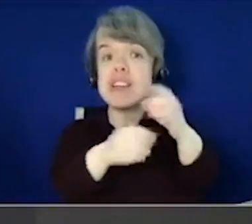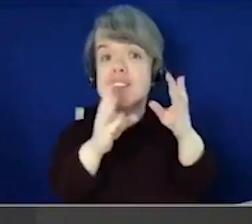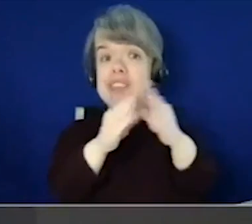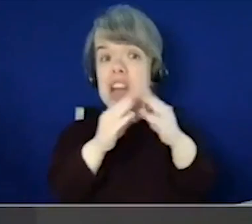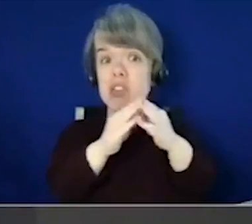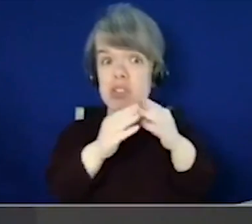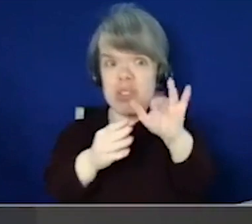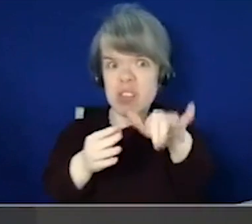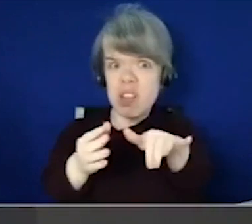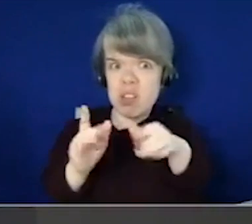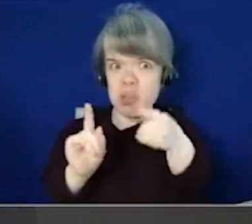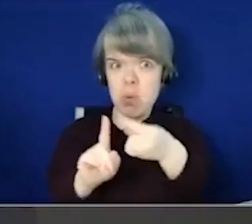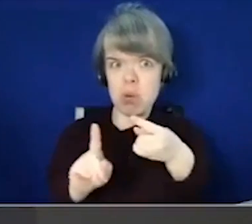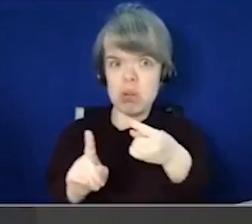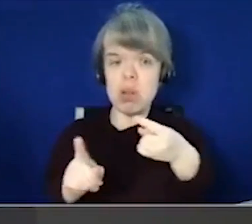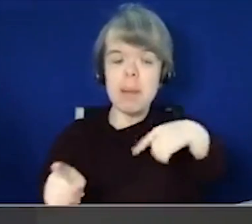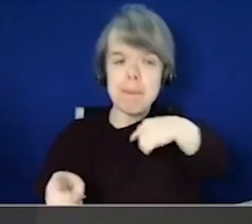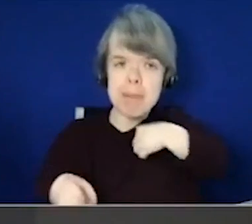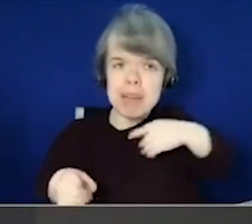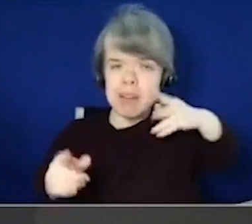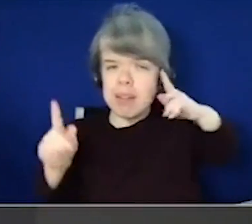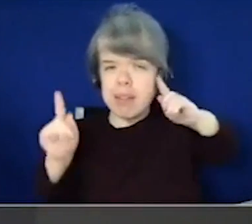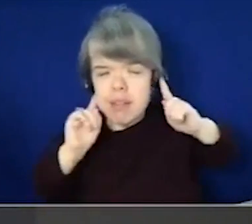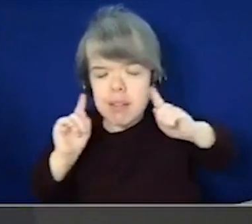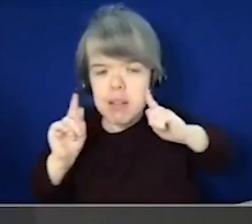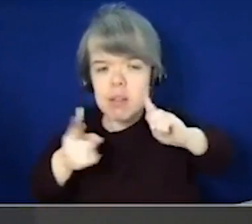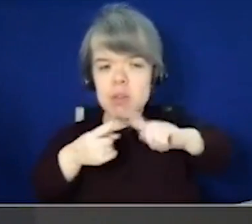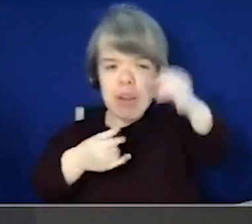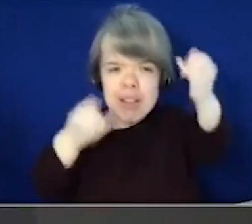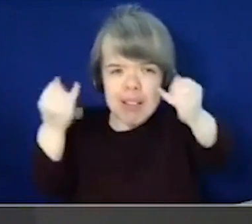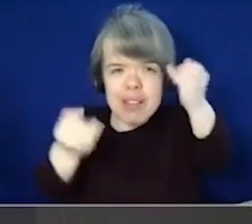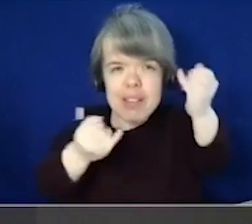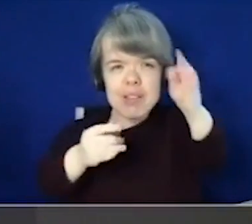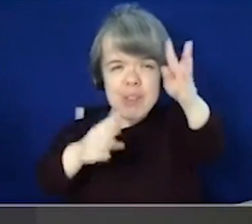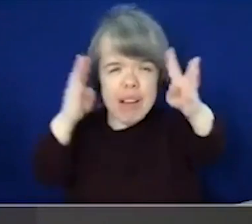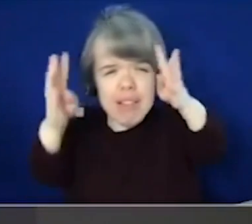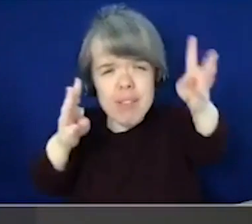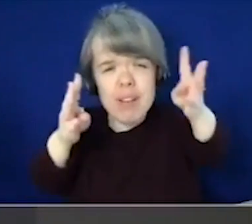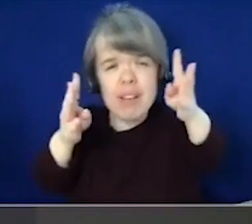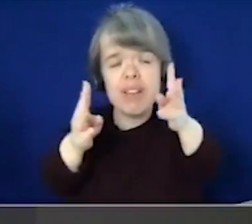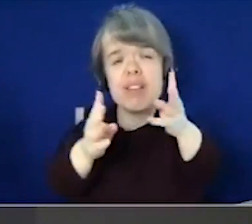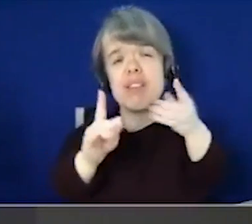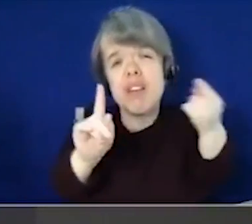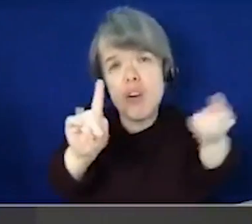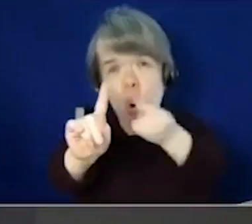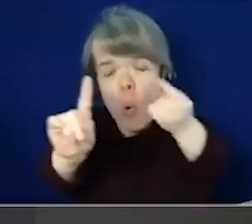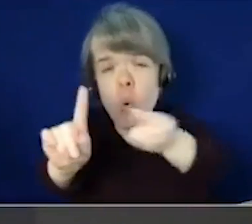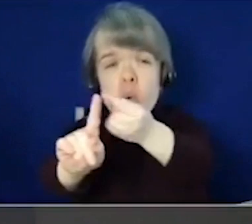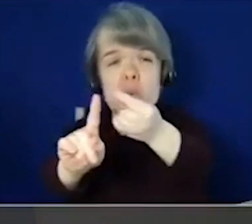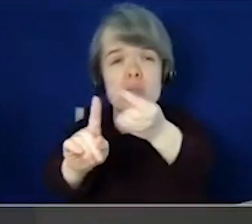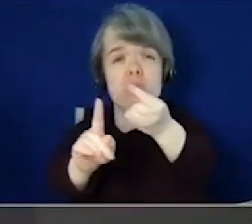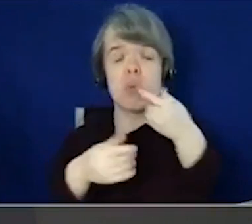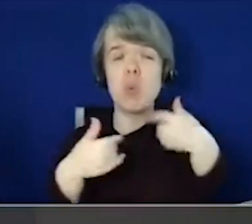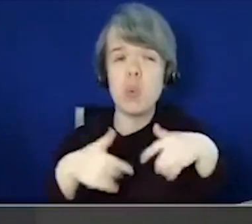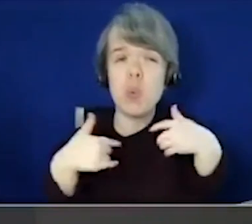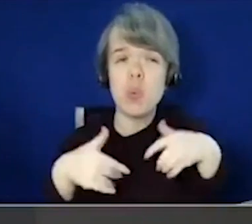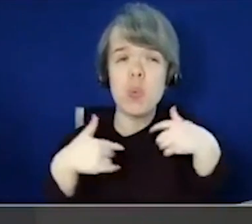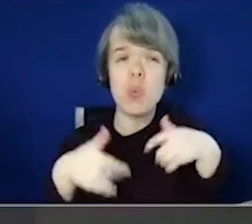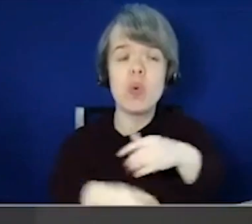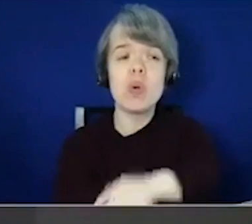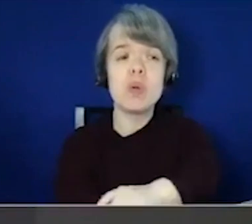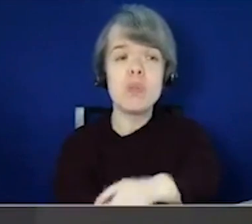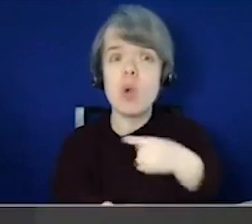to the ideas, the creativity, the aspirations, the entrepreneurship of everyone I'm meeting. And we're coming up with fantastic